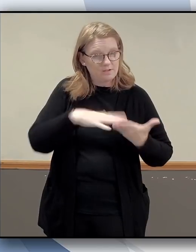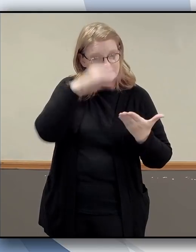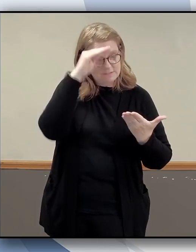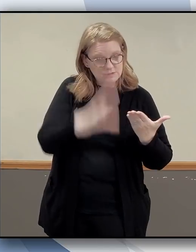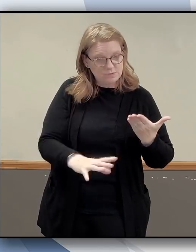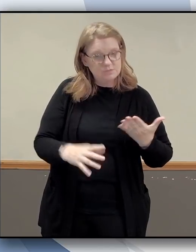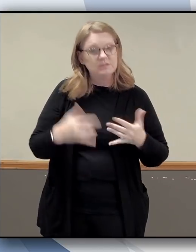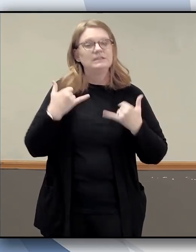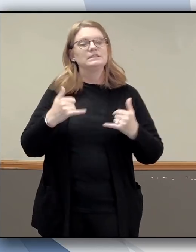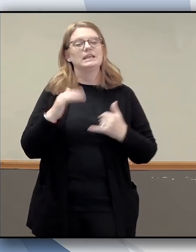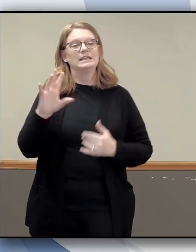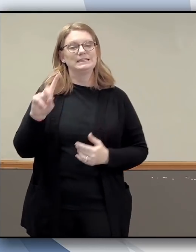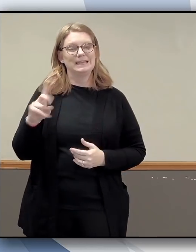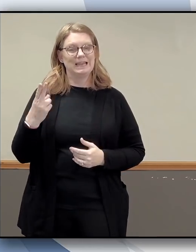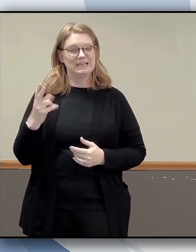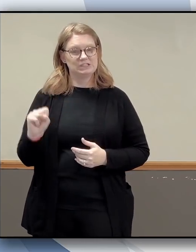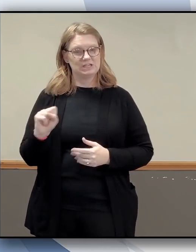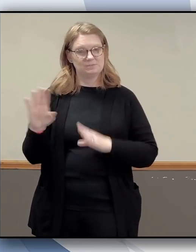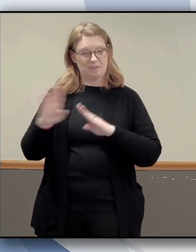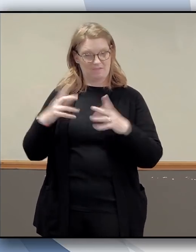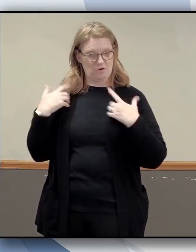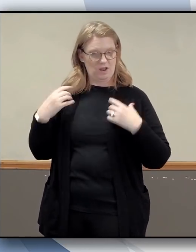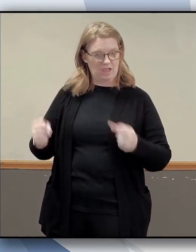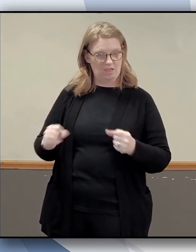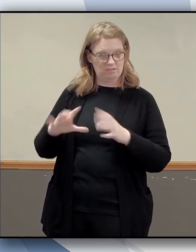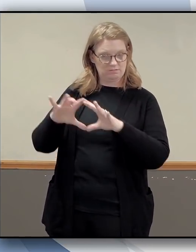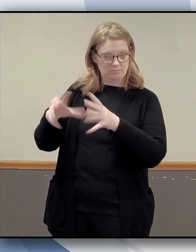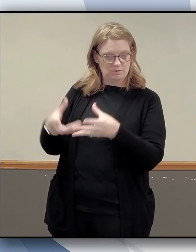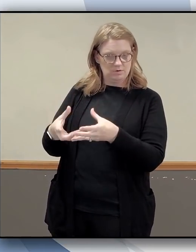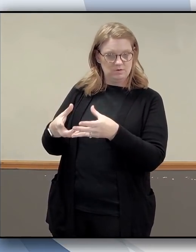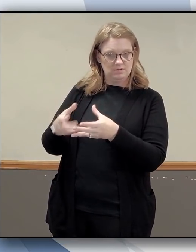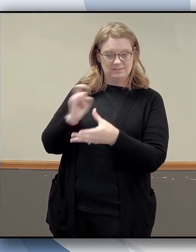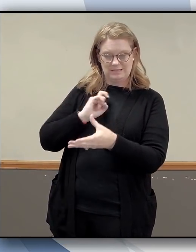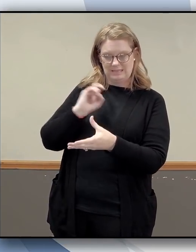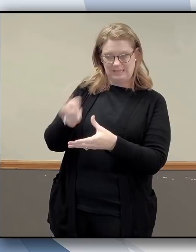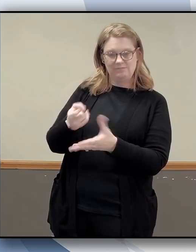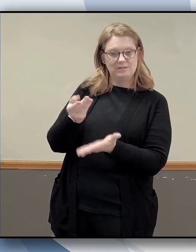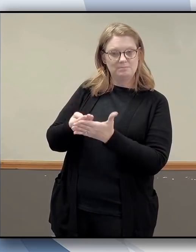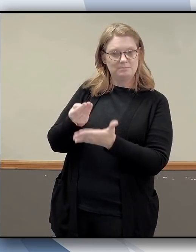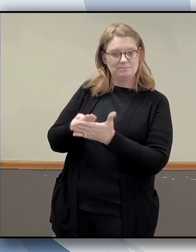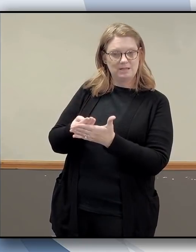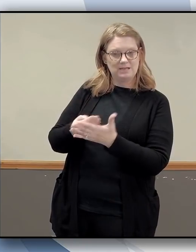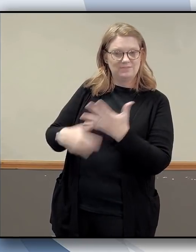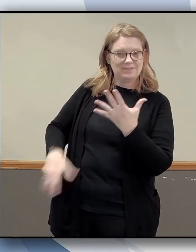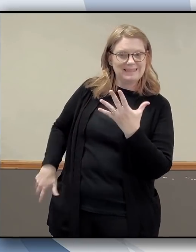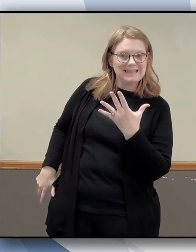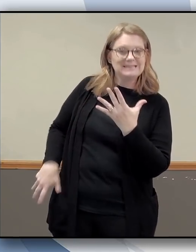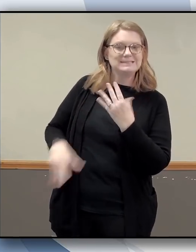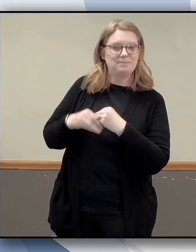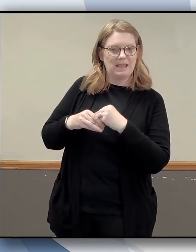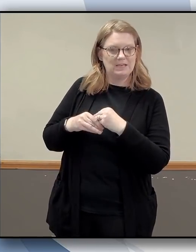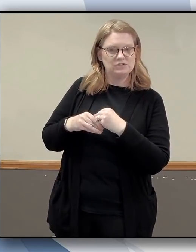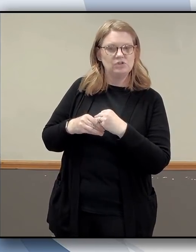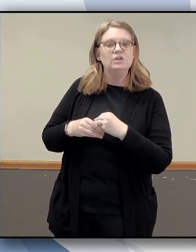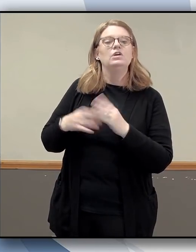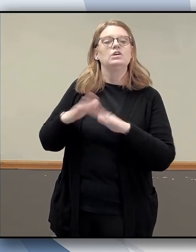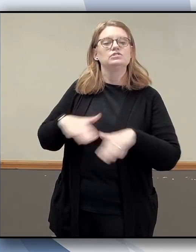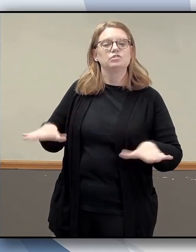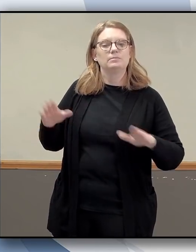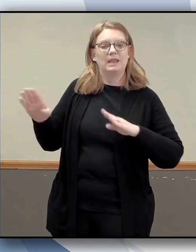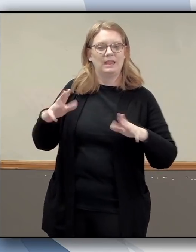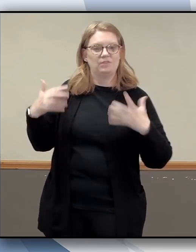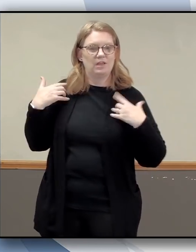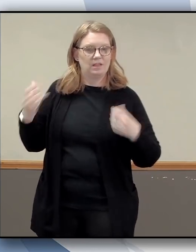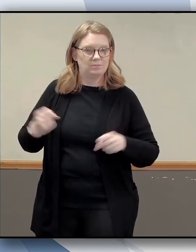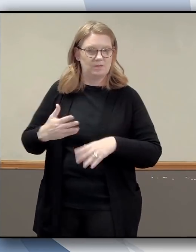Department of Human Services Behavioral Health Division announced that it has awarded funding for the expansion of children's behavioral health prevention and